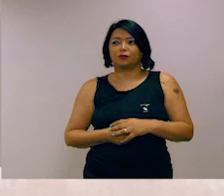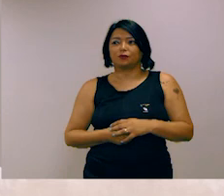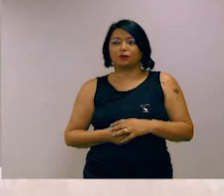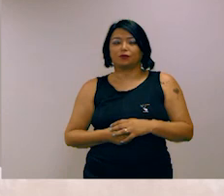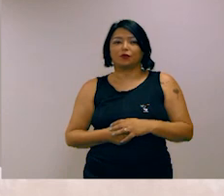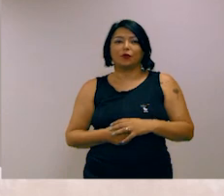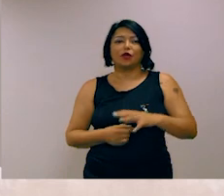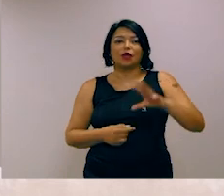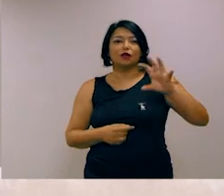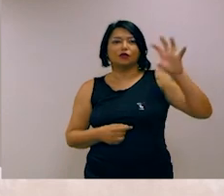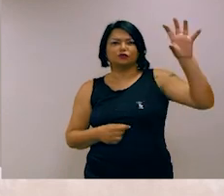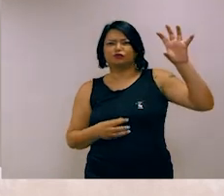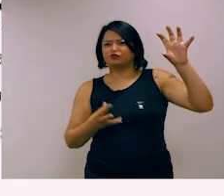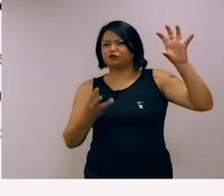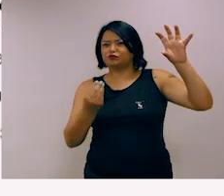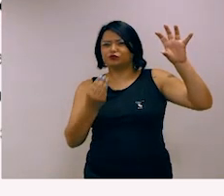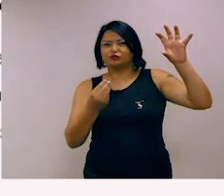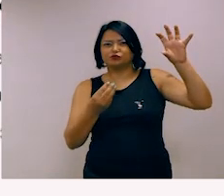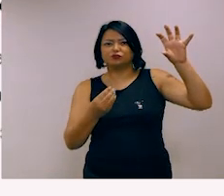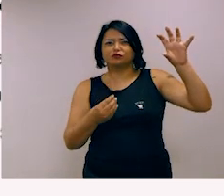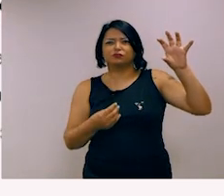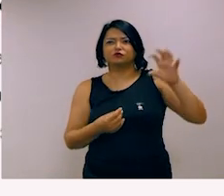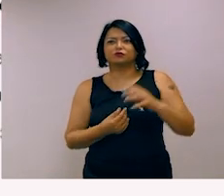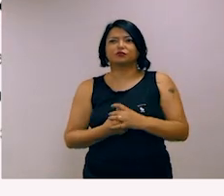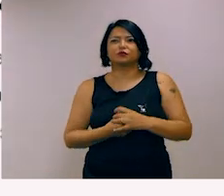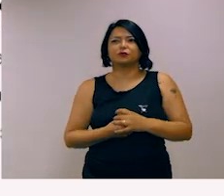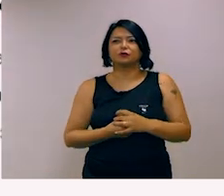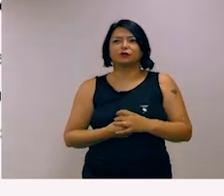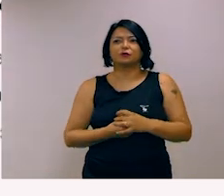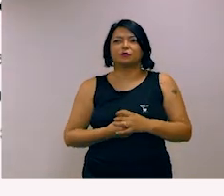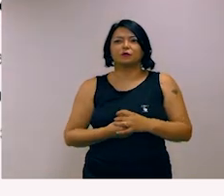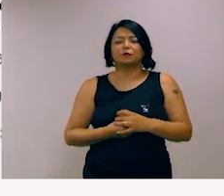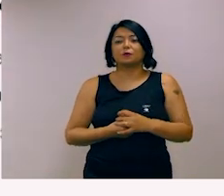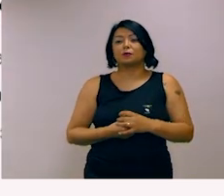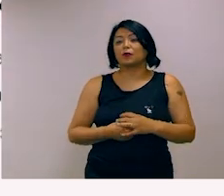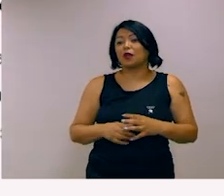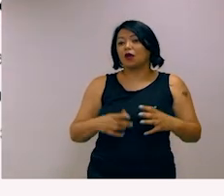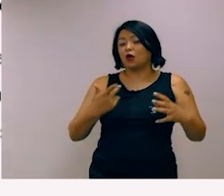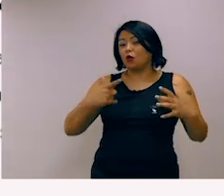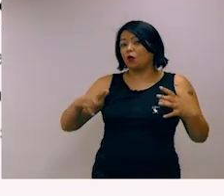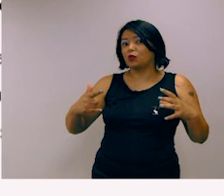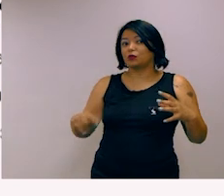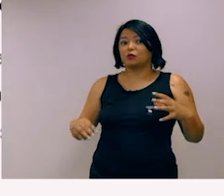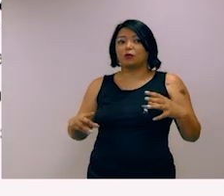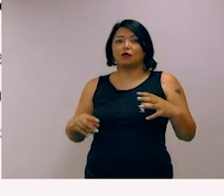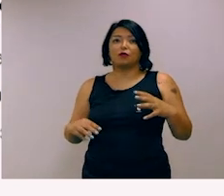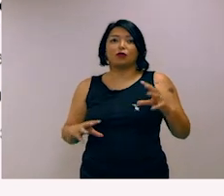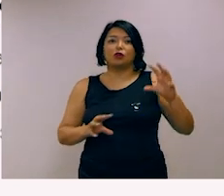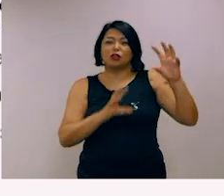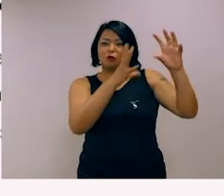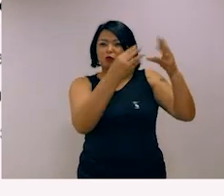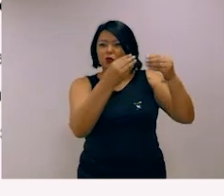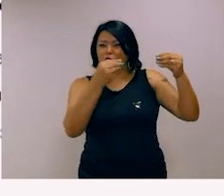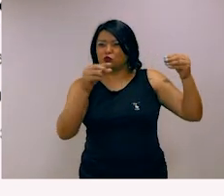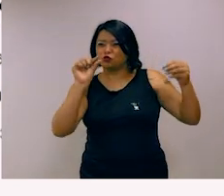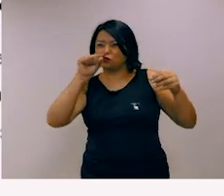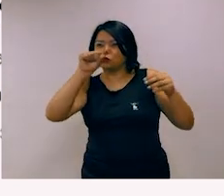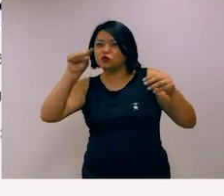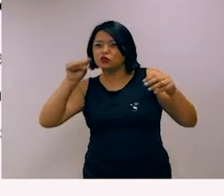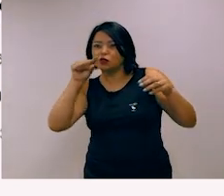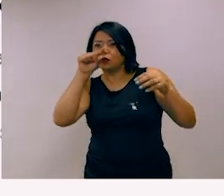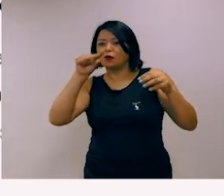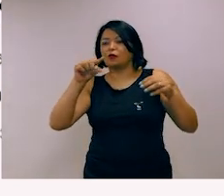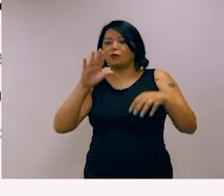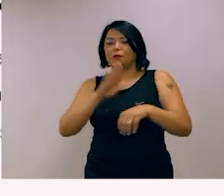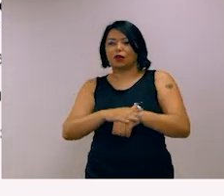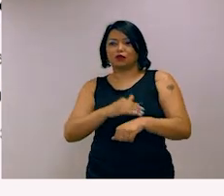compared to the former map, the multi-criteria map, in the absolute and in the relative way. The remaining of the map